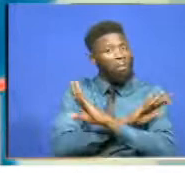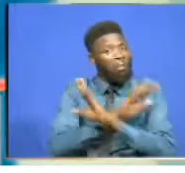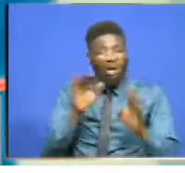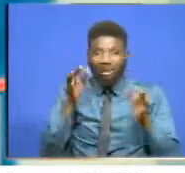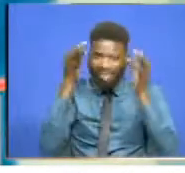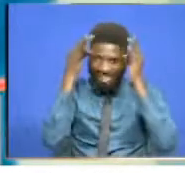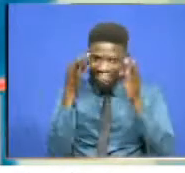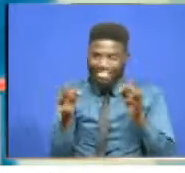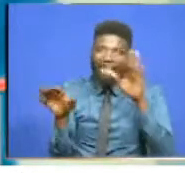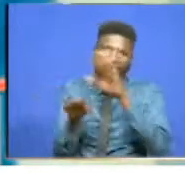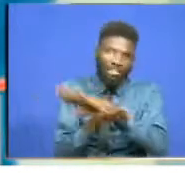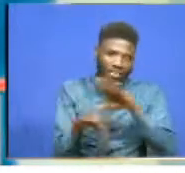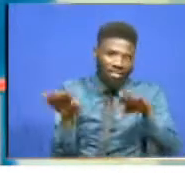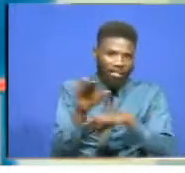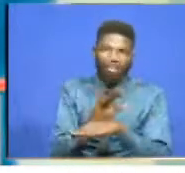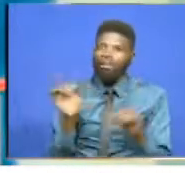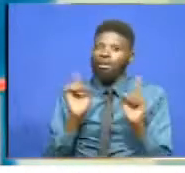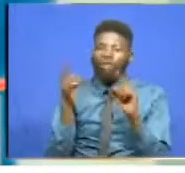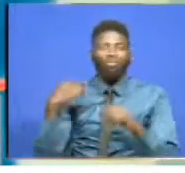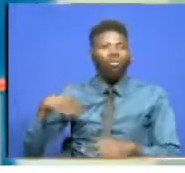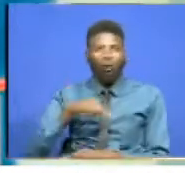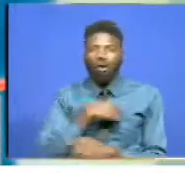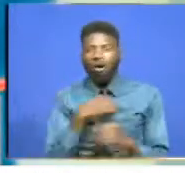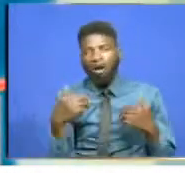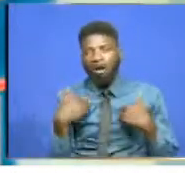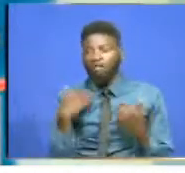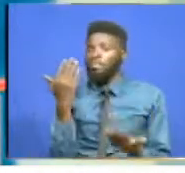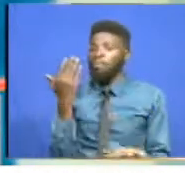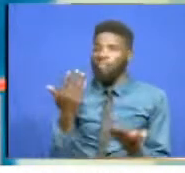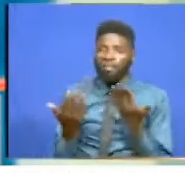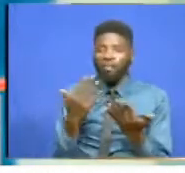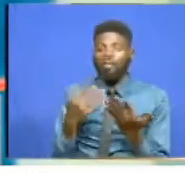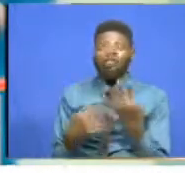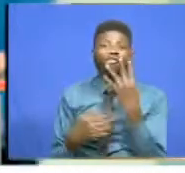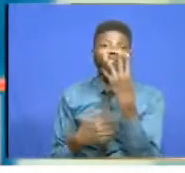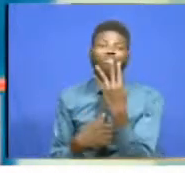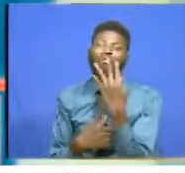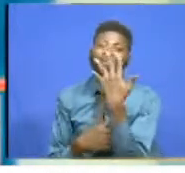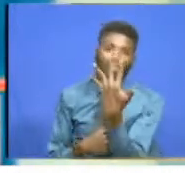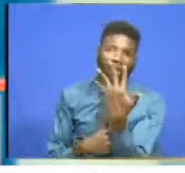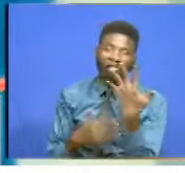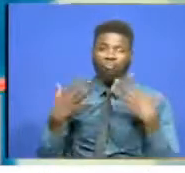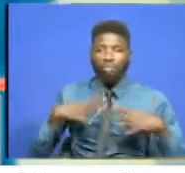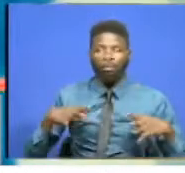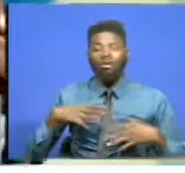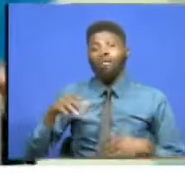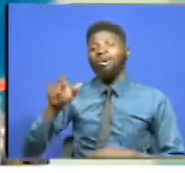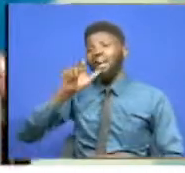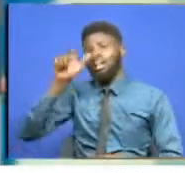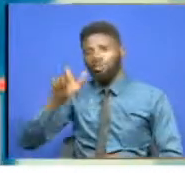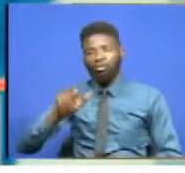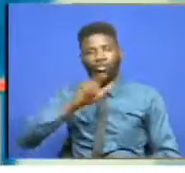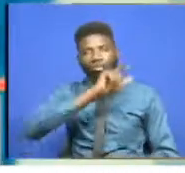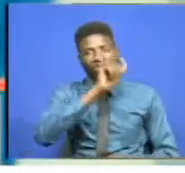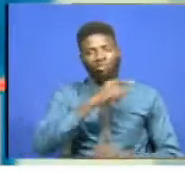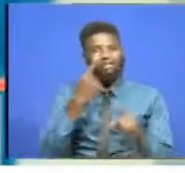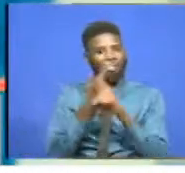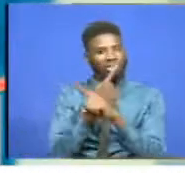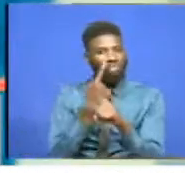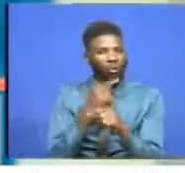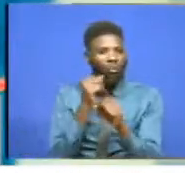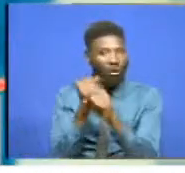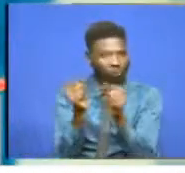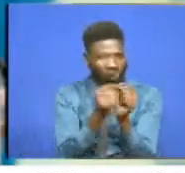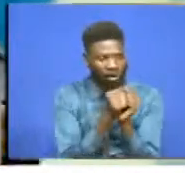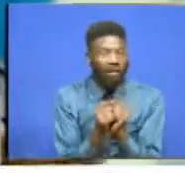decisions, we have a minimum of four or five people from different regions of this country who will bring the